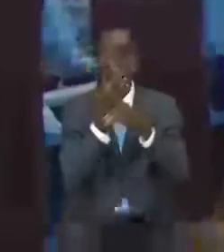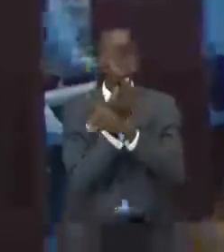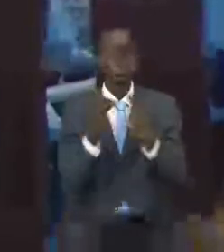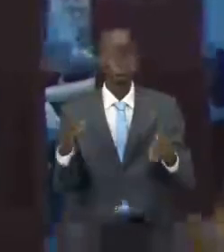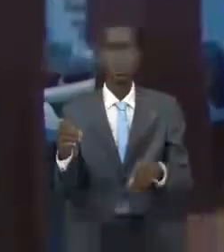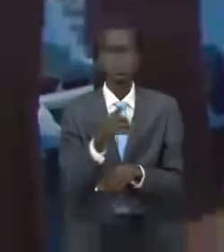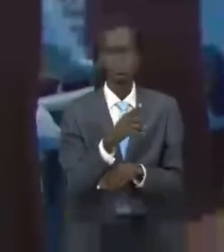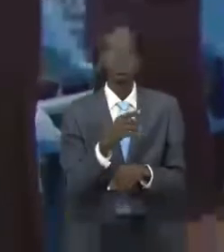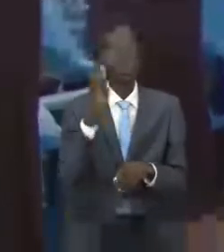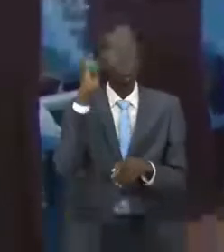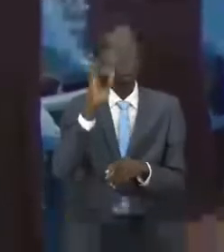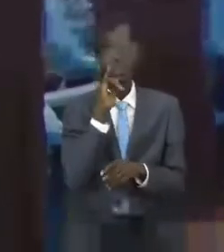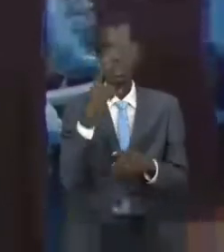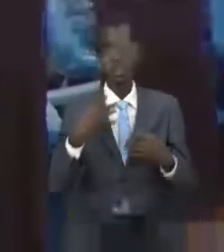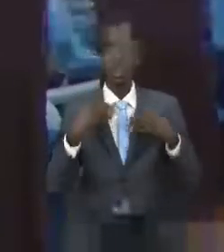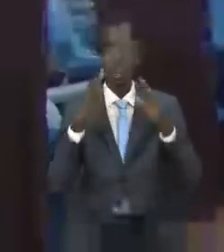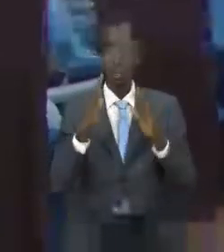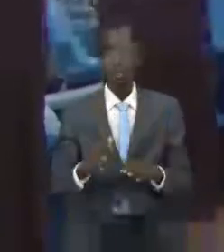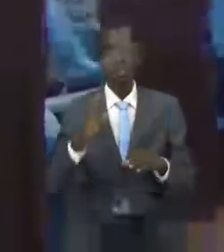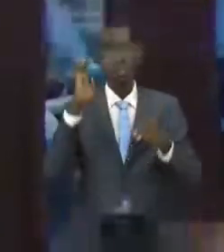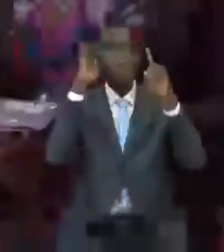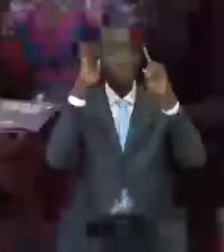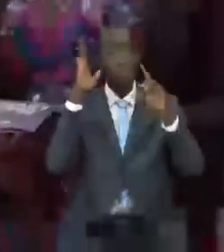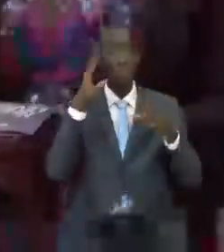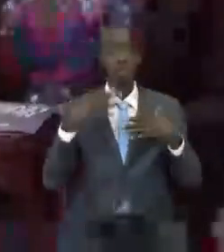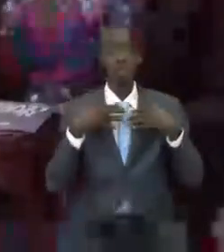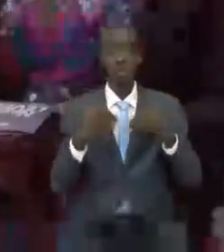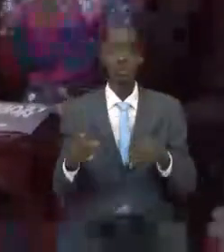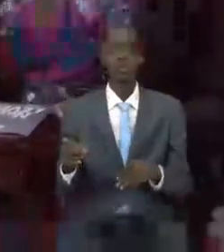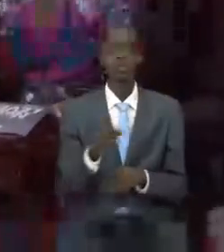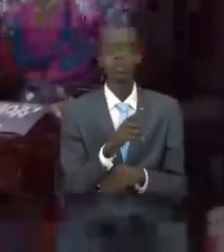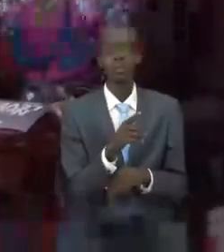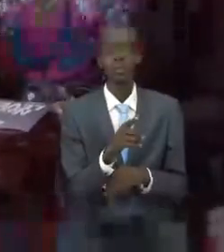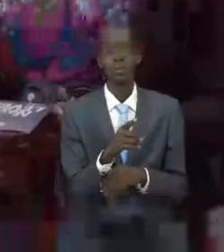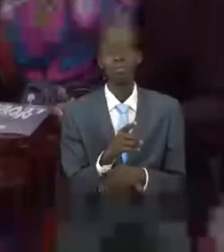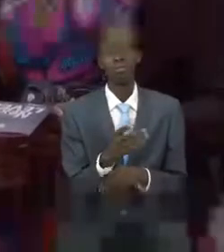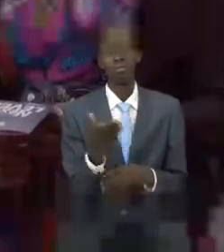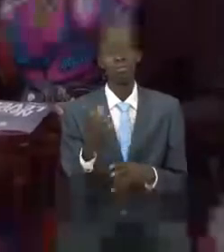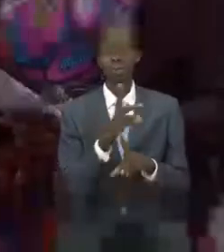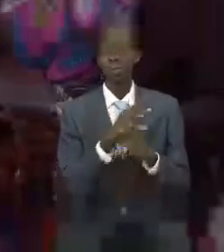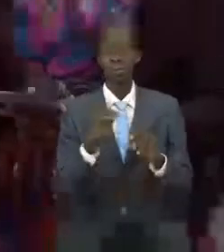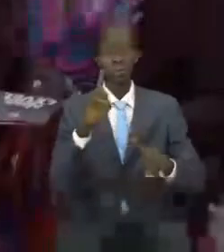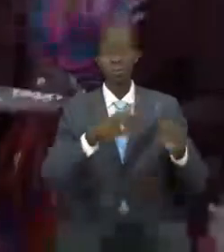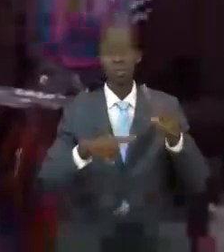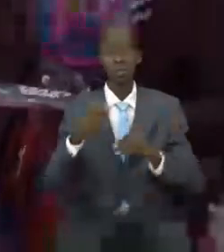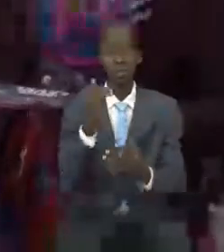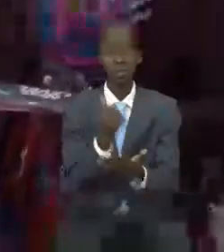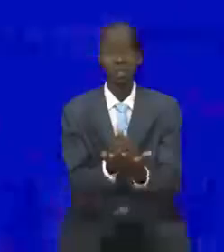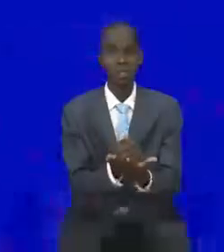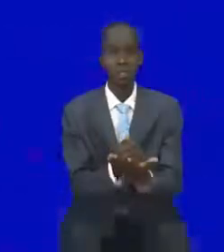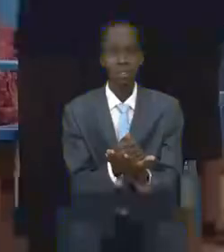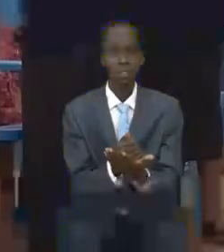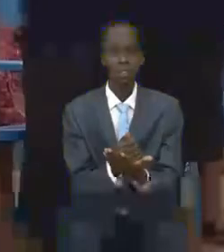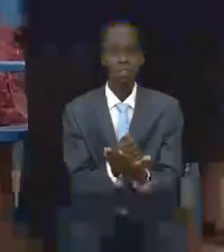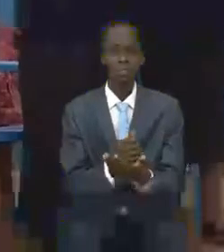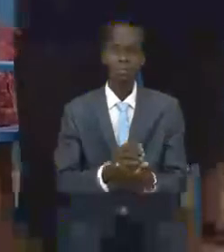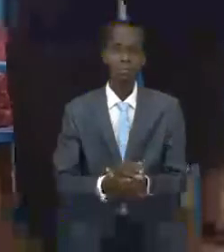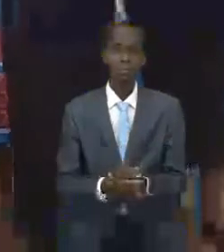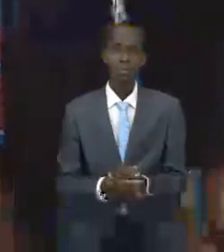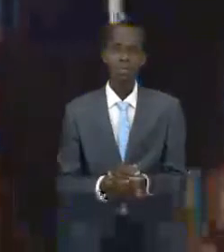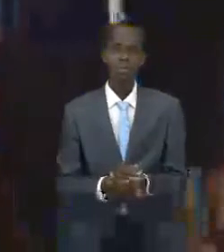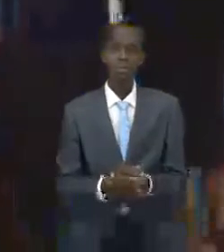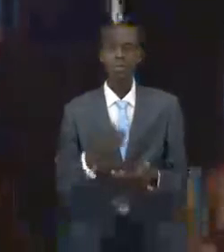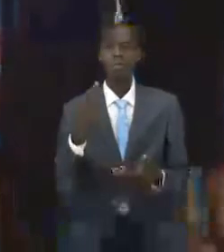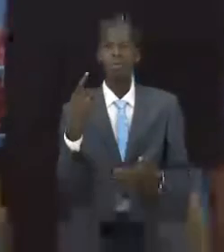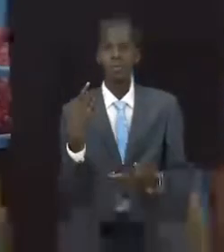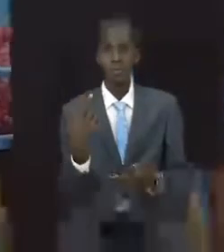He's healer, he will heal you. Look at your amen. It's like a quarter cold